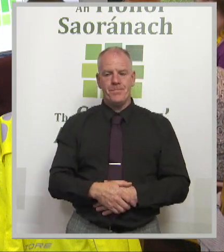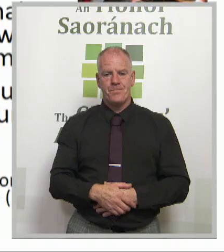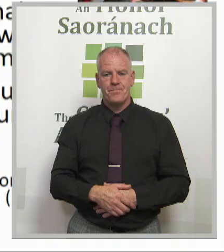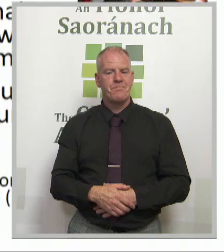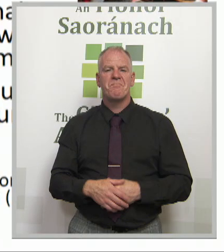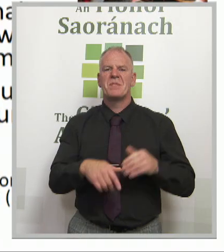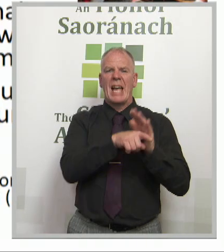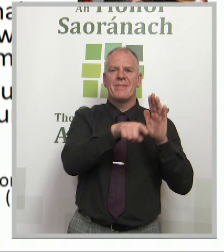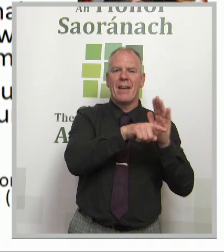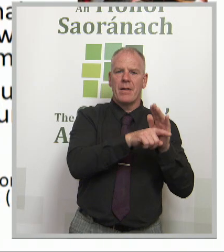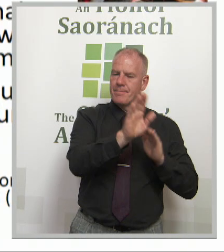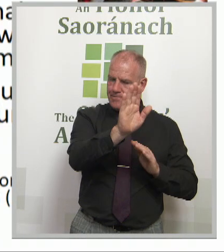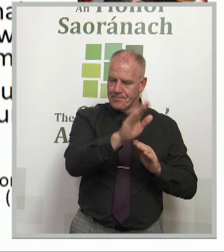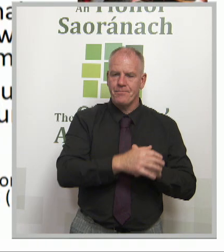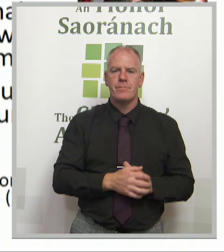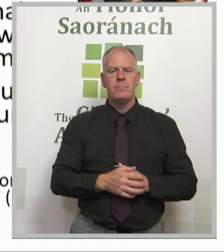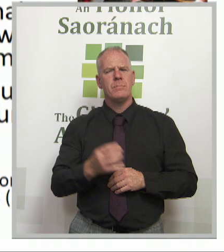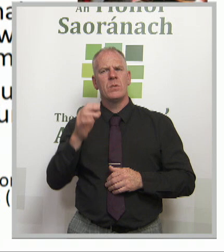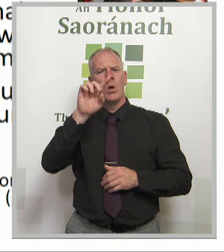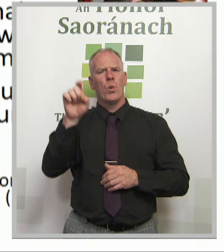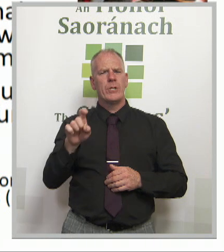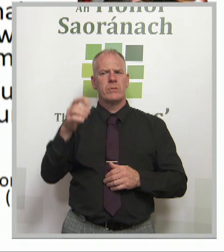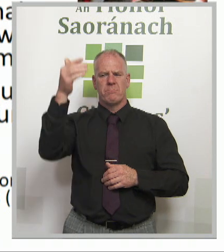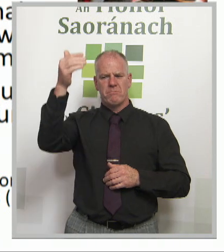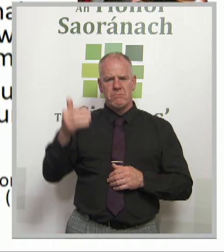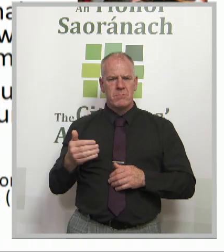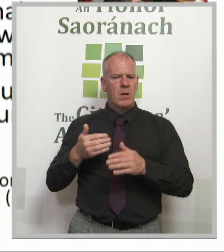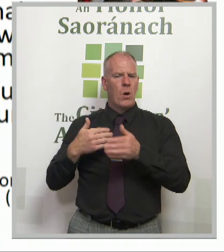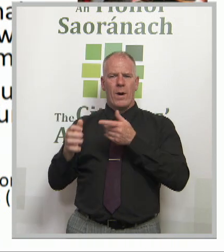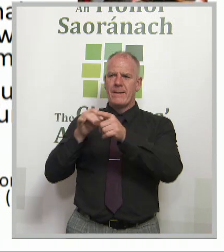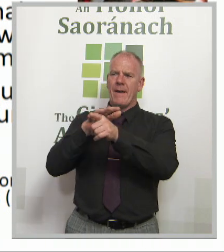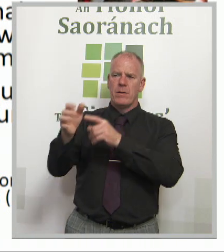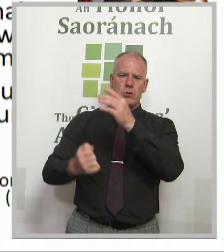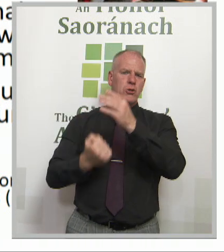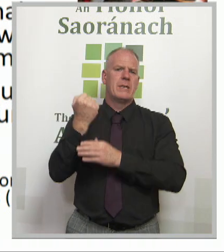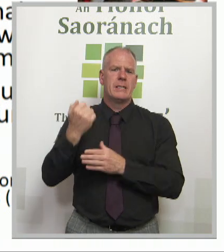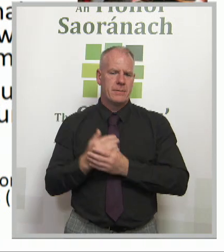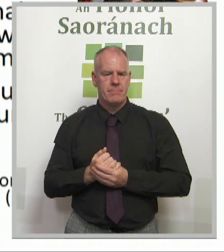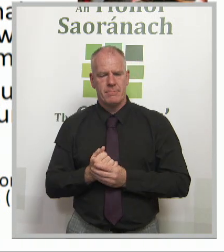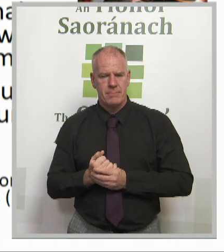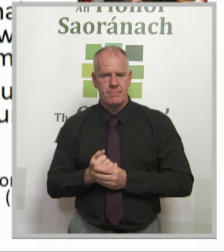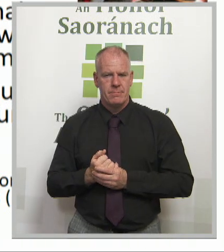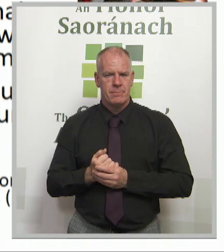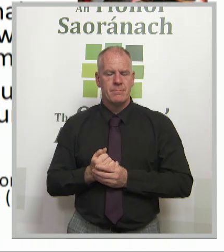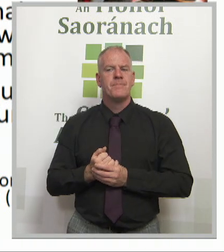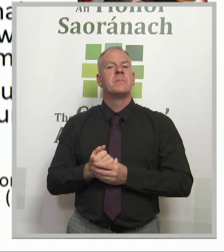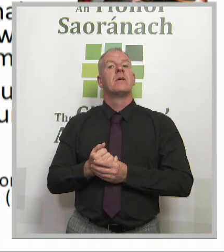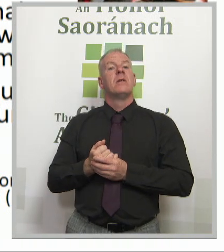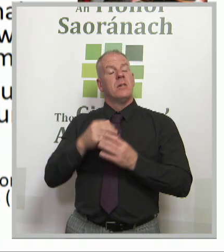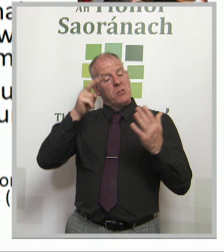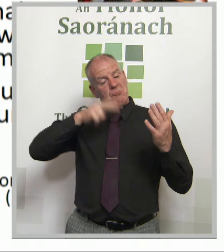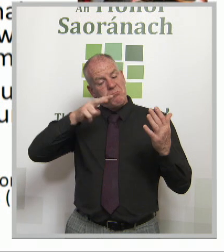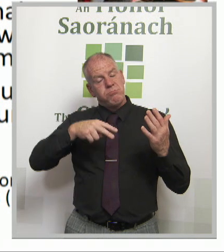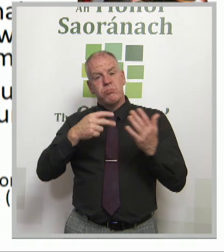being negative, let's just ask a few questions. What are the fundamental drivers of success? We looked at, based on reporting from